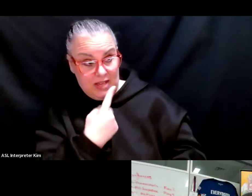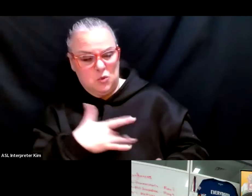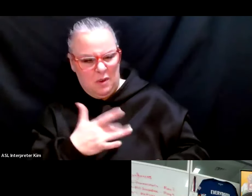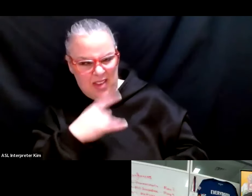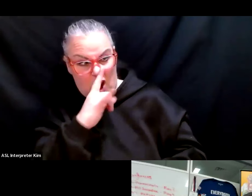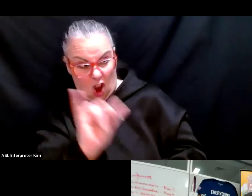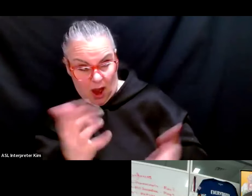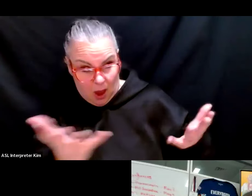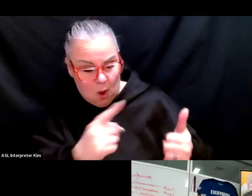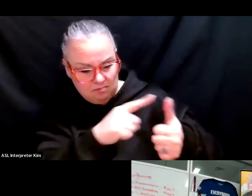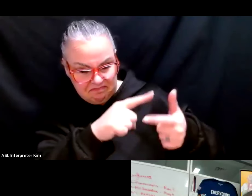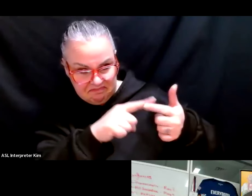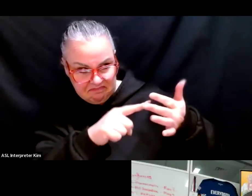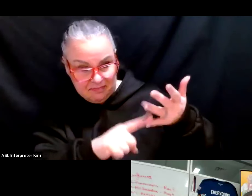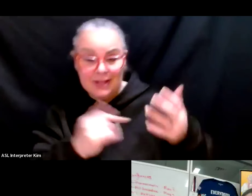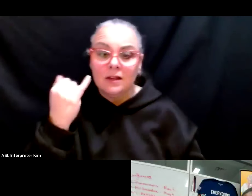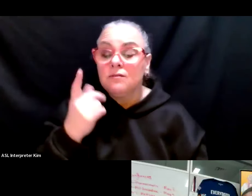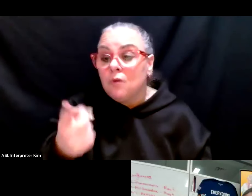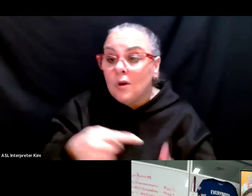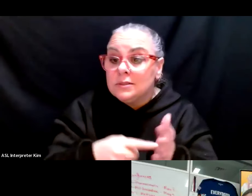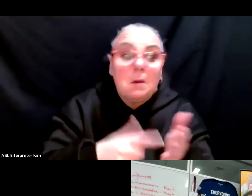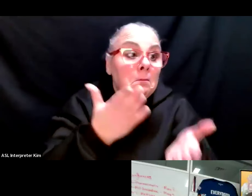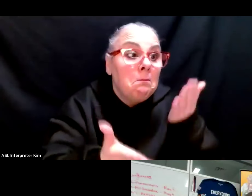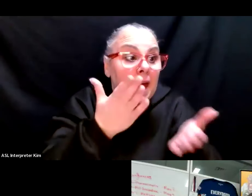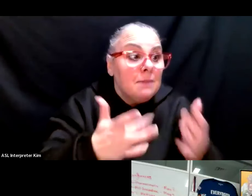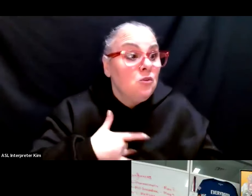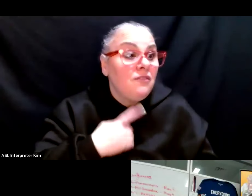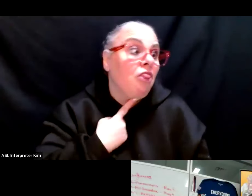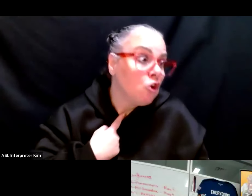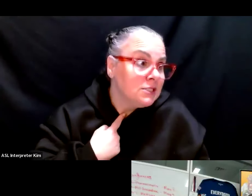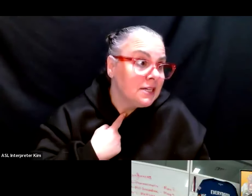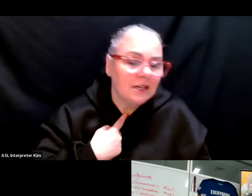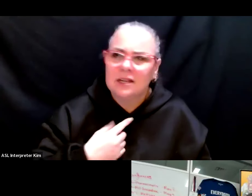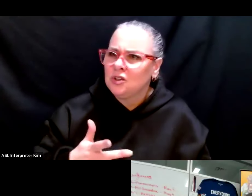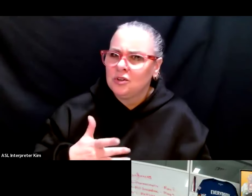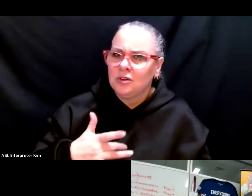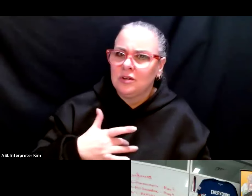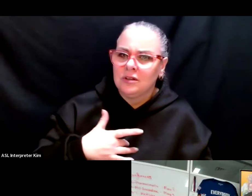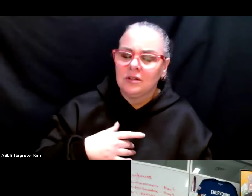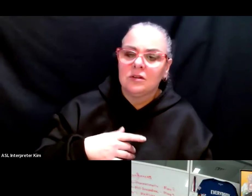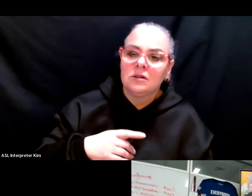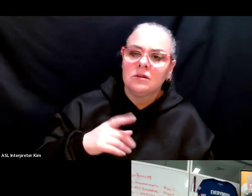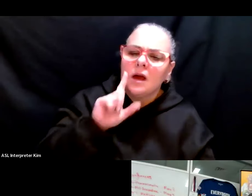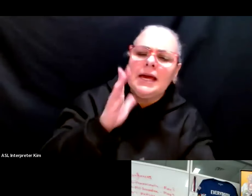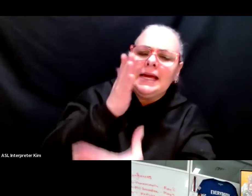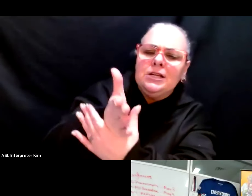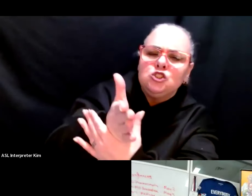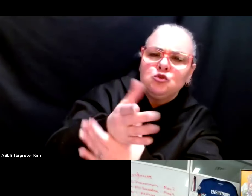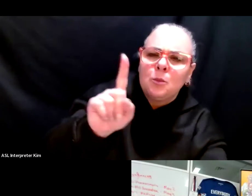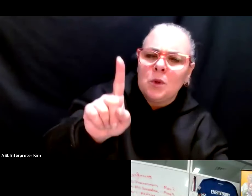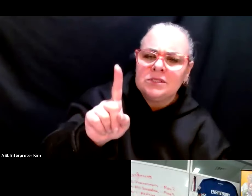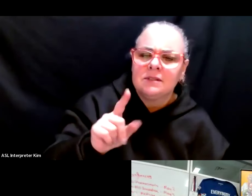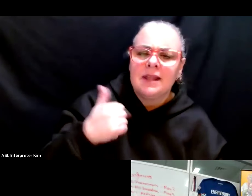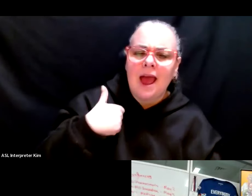Because if I don't tell you that you might experience something and then it happens to you. Dr. Simon, do you mind if I interrupt you for a second? I'm sorry. We